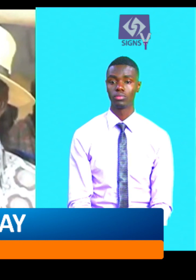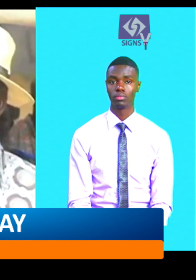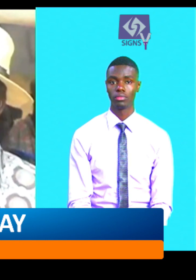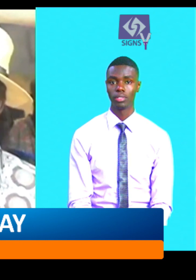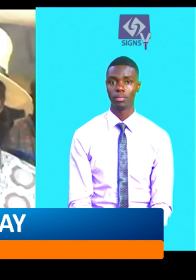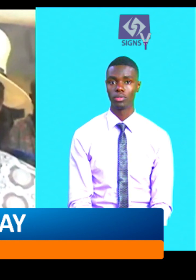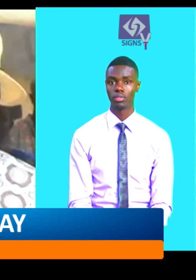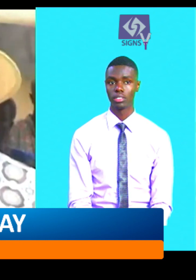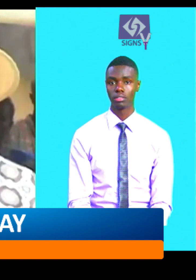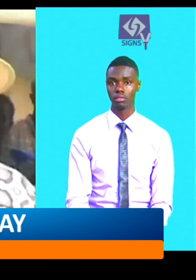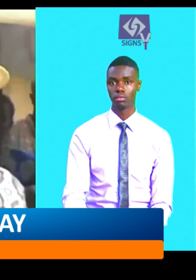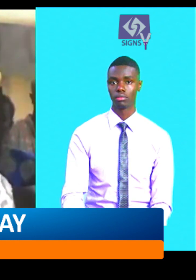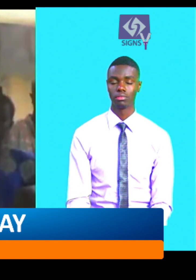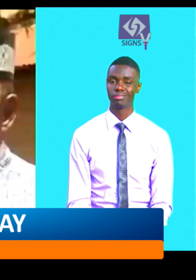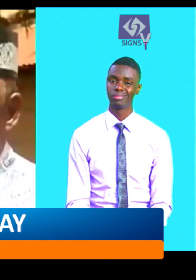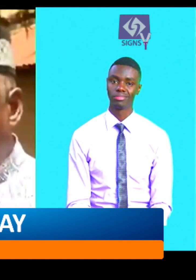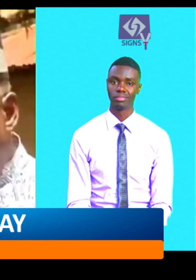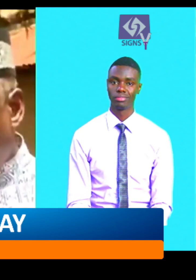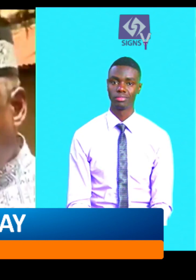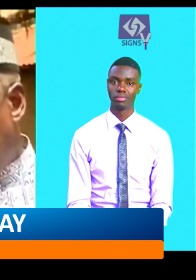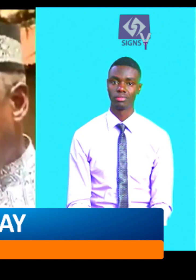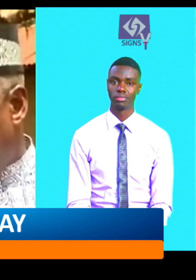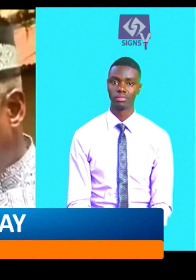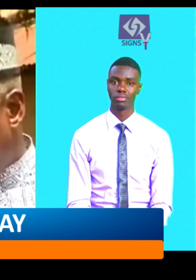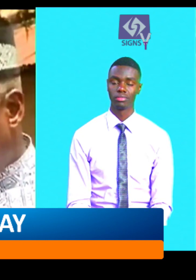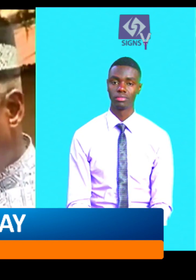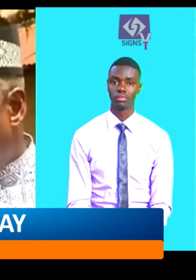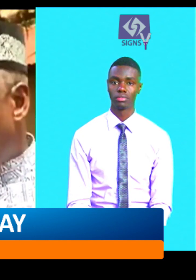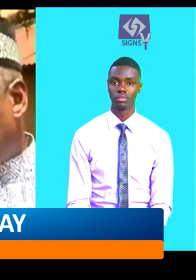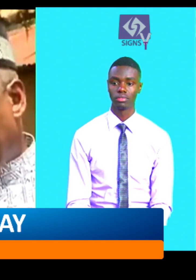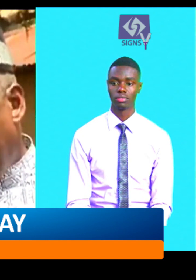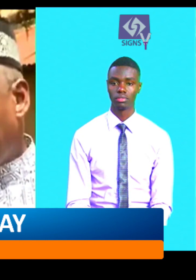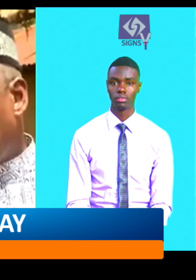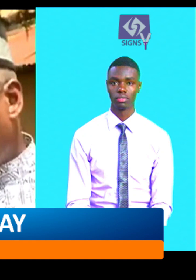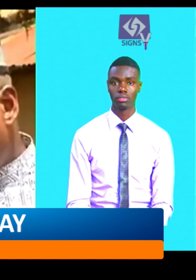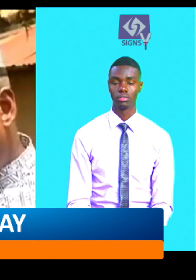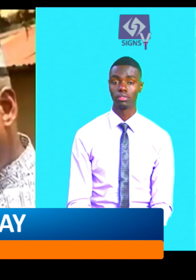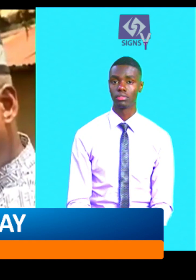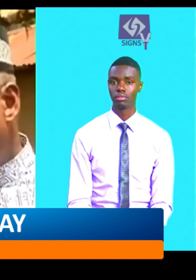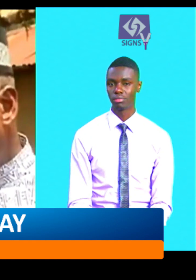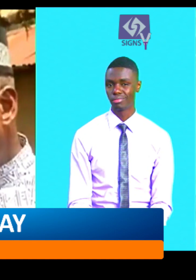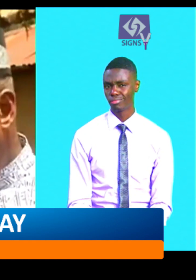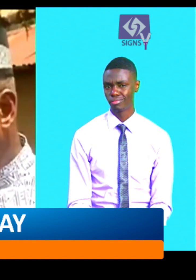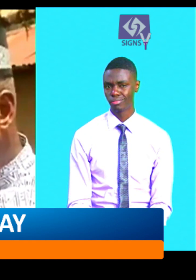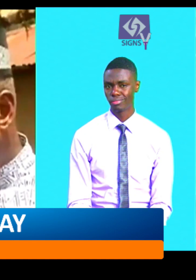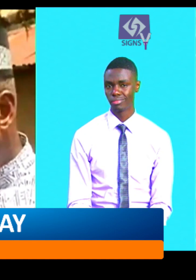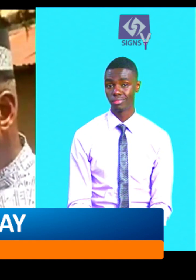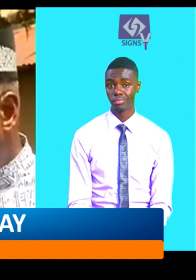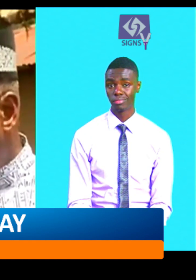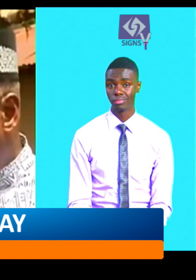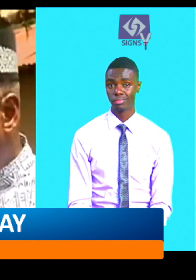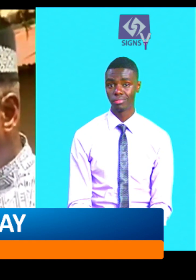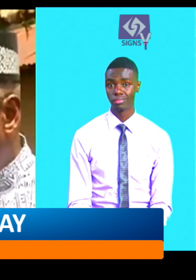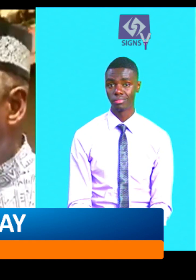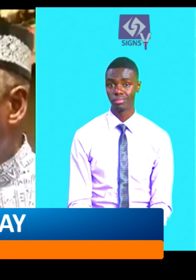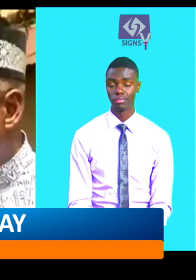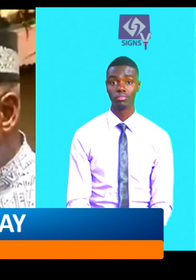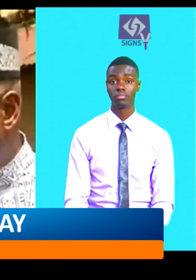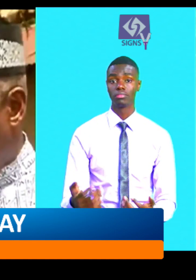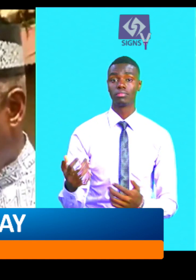kuongea. Baada ya siku 30 kama jamaa bado wamekaa ngumu, tutatoa amri nyingine.